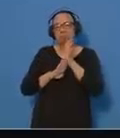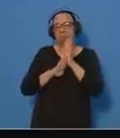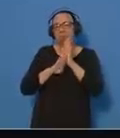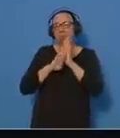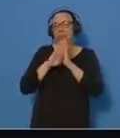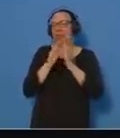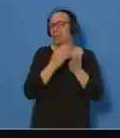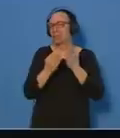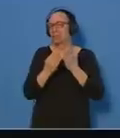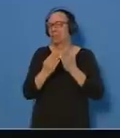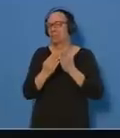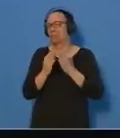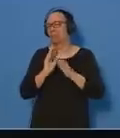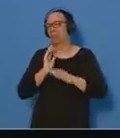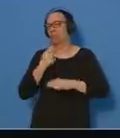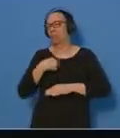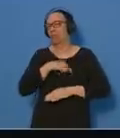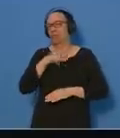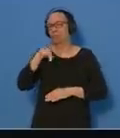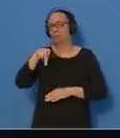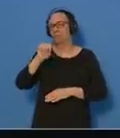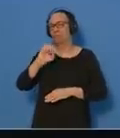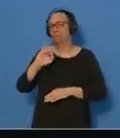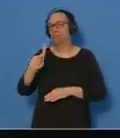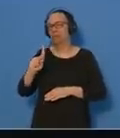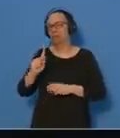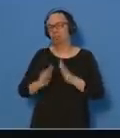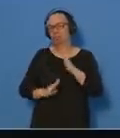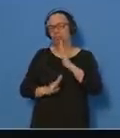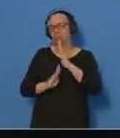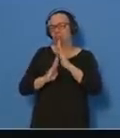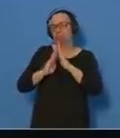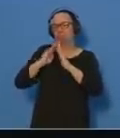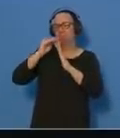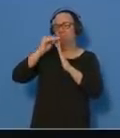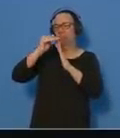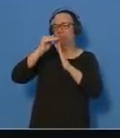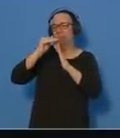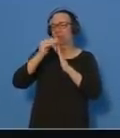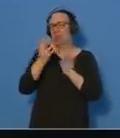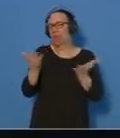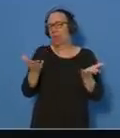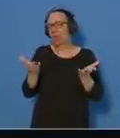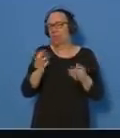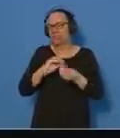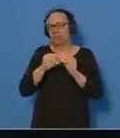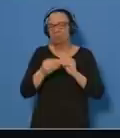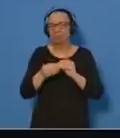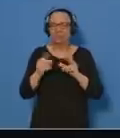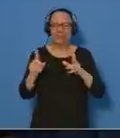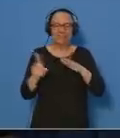that we might peak, and what sort of numbers and total cases might we expect? Yes.